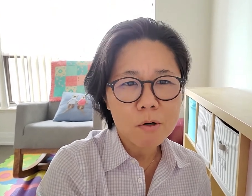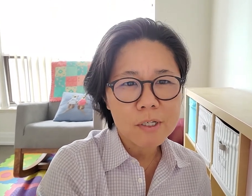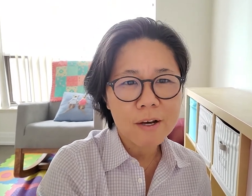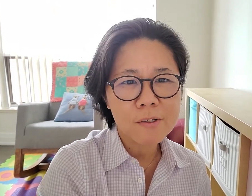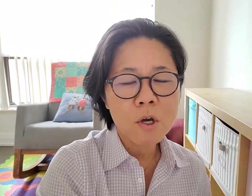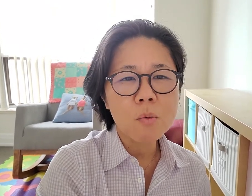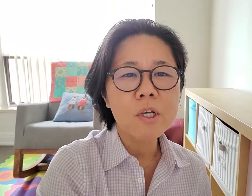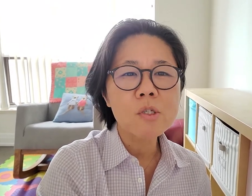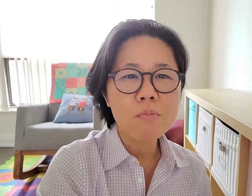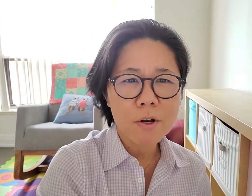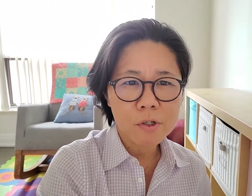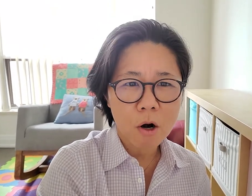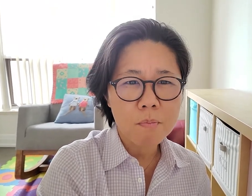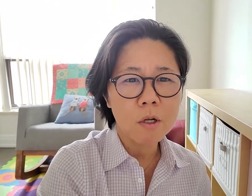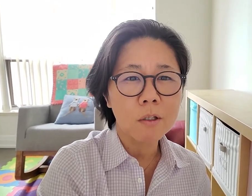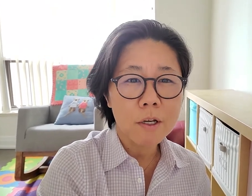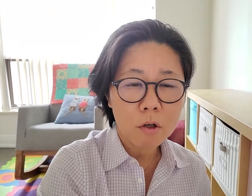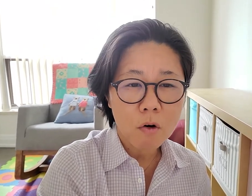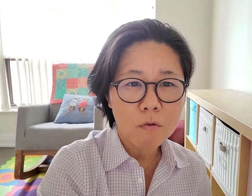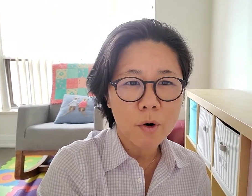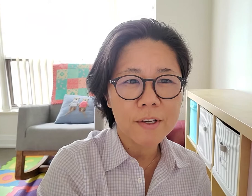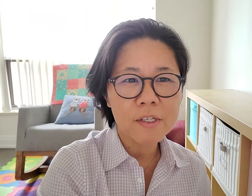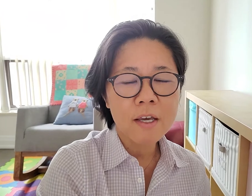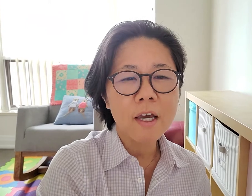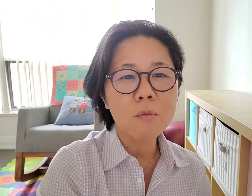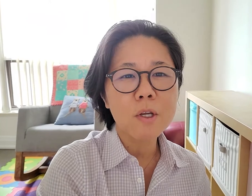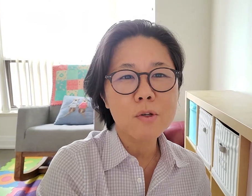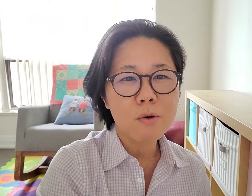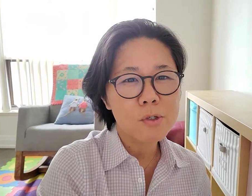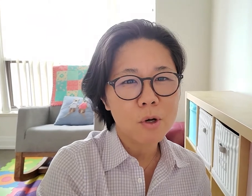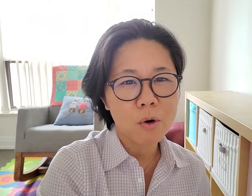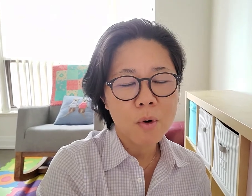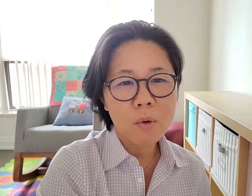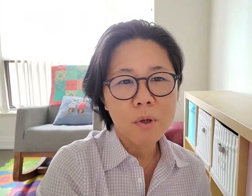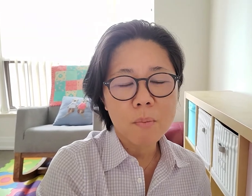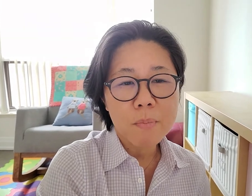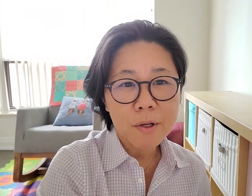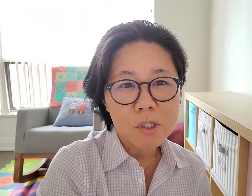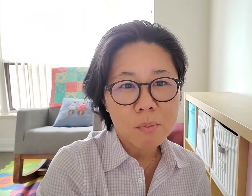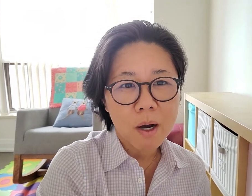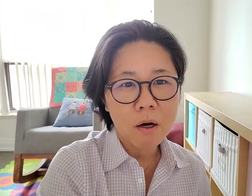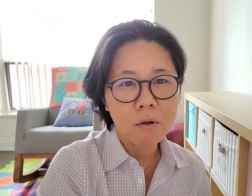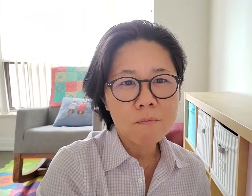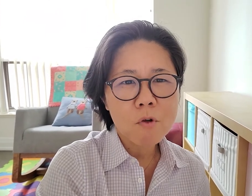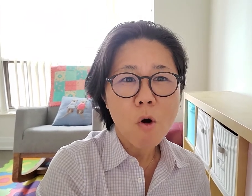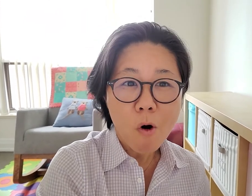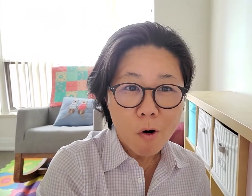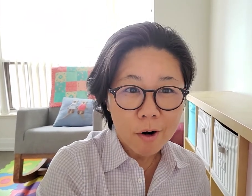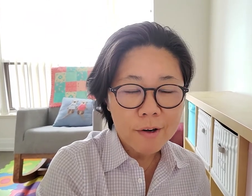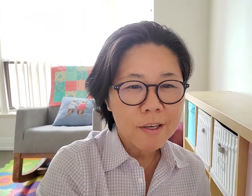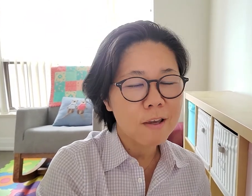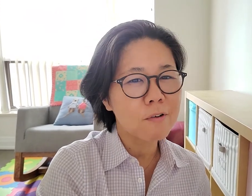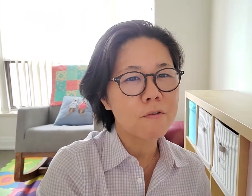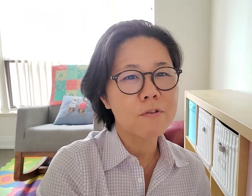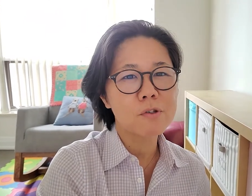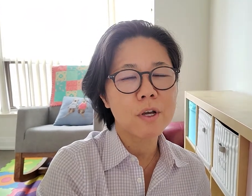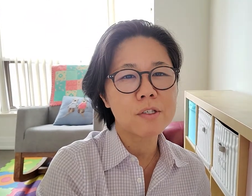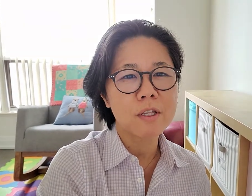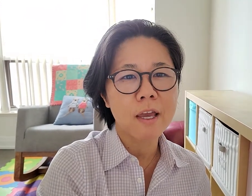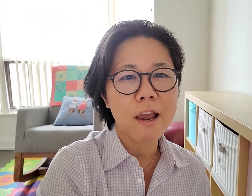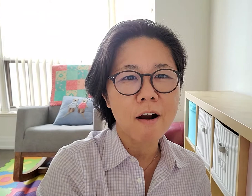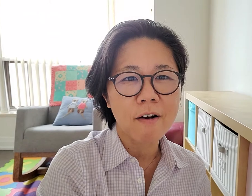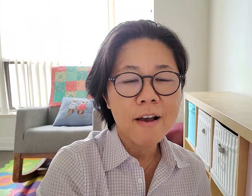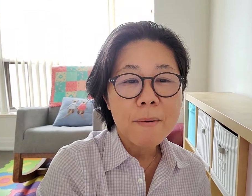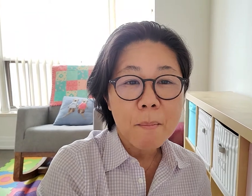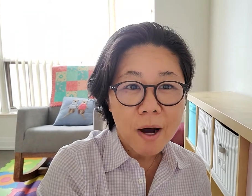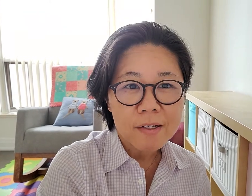we protest, we express our political voice, and we do so with a big smile or even a fist raised